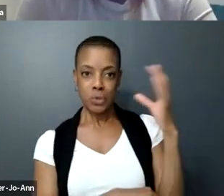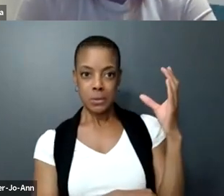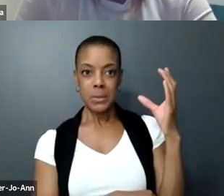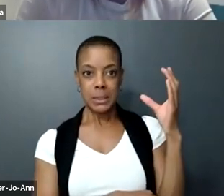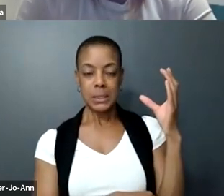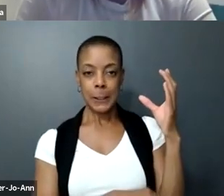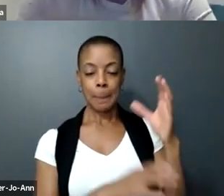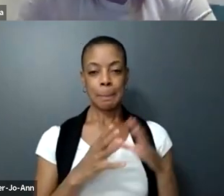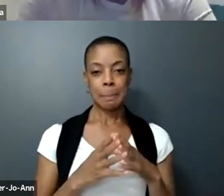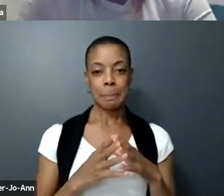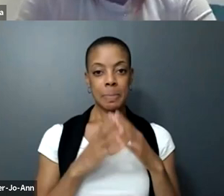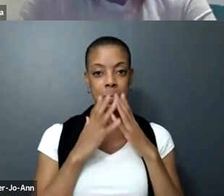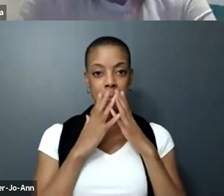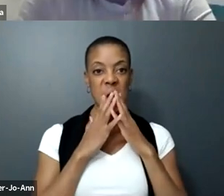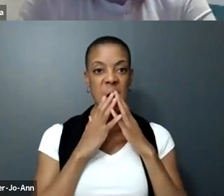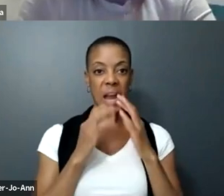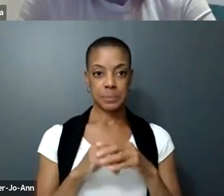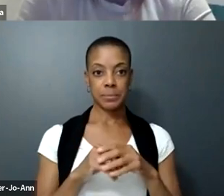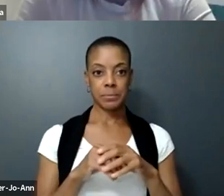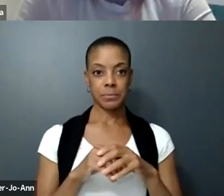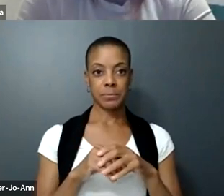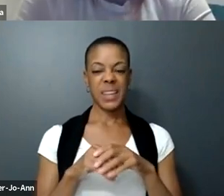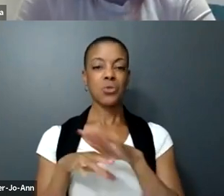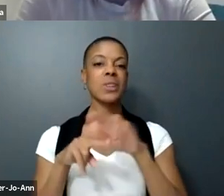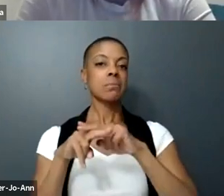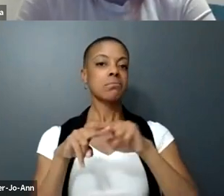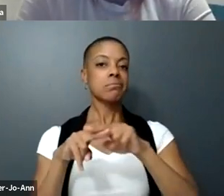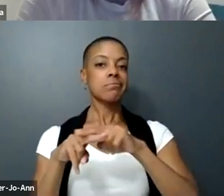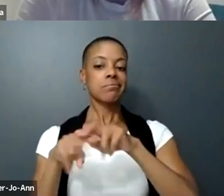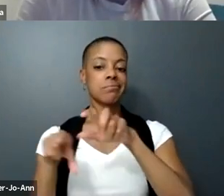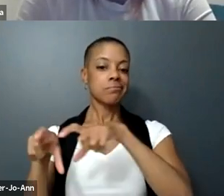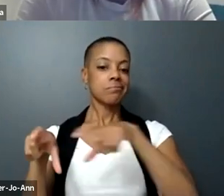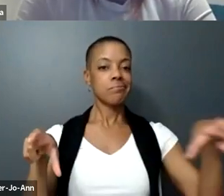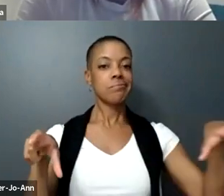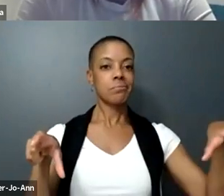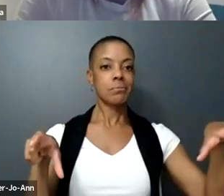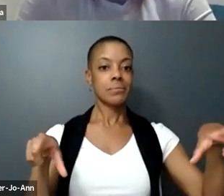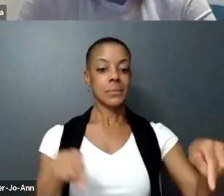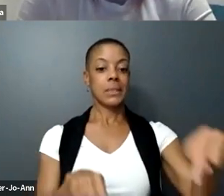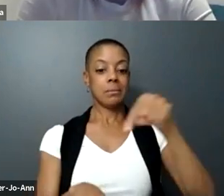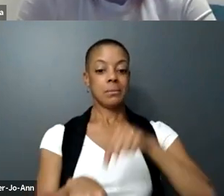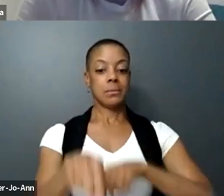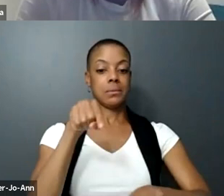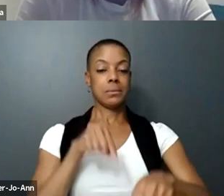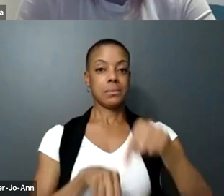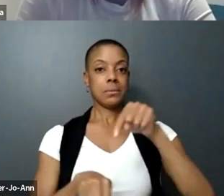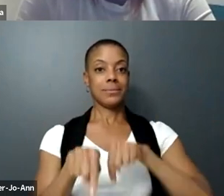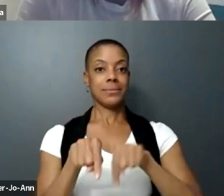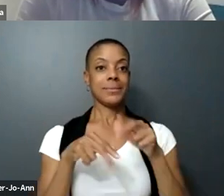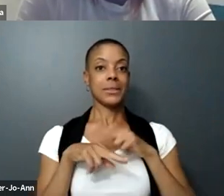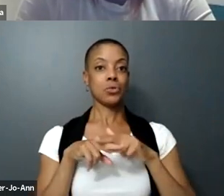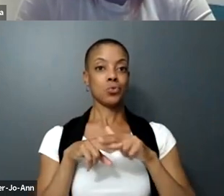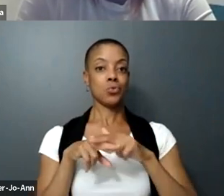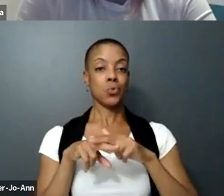in Cutler where the train goes over. And so he would walk backwards in the snow through